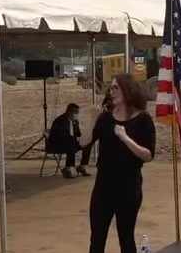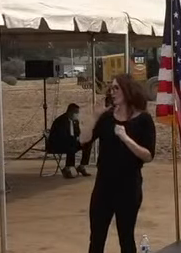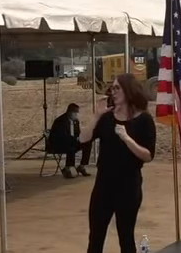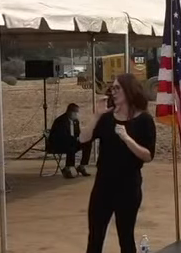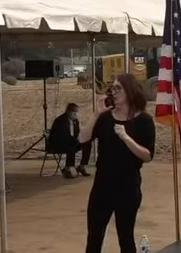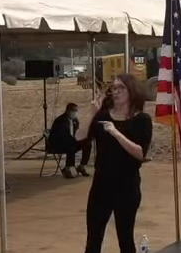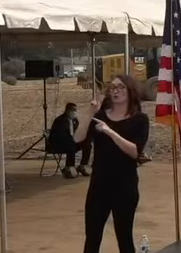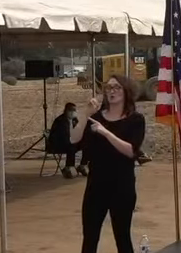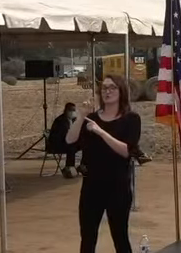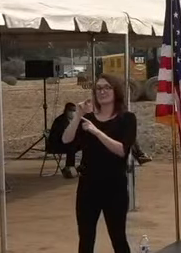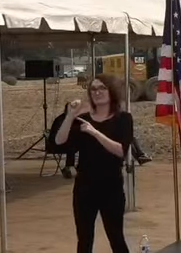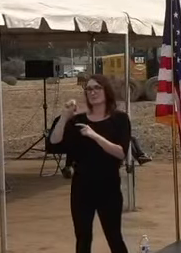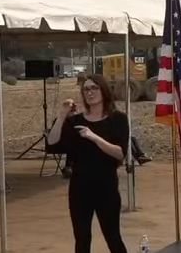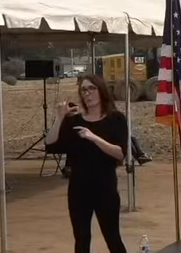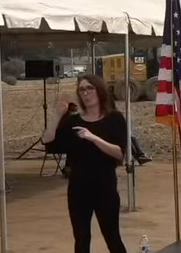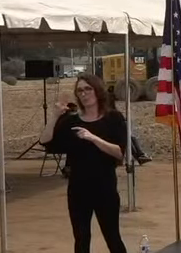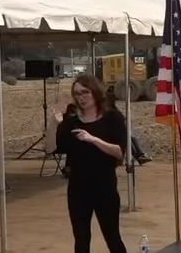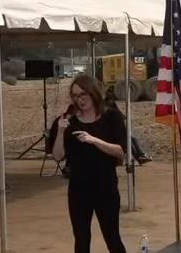us,